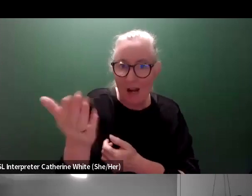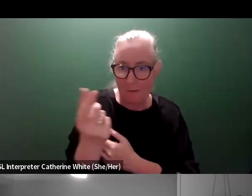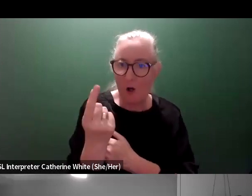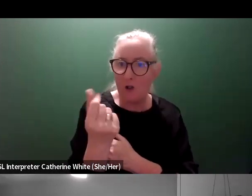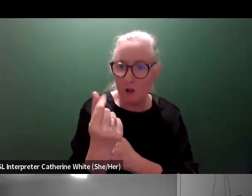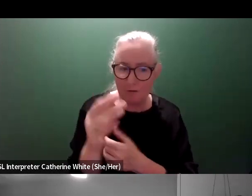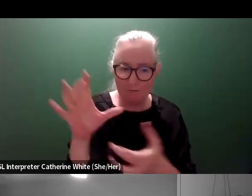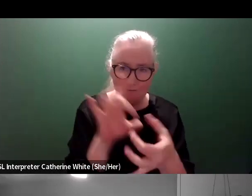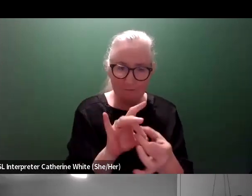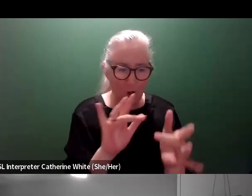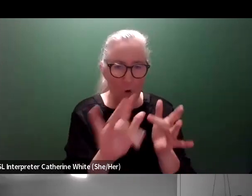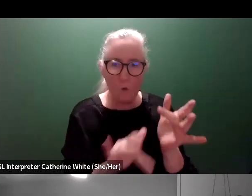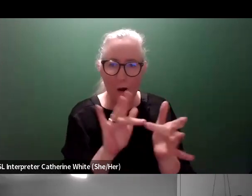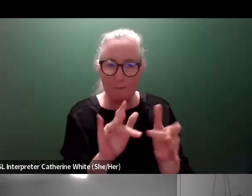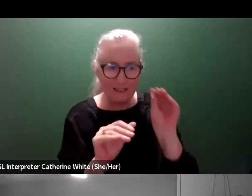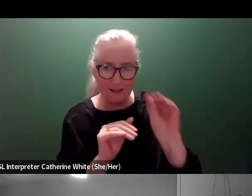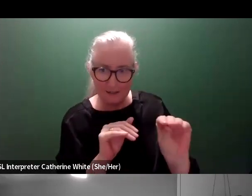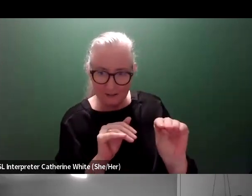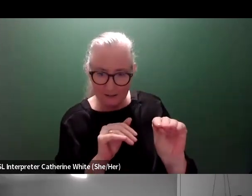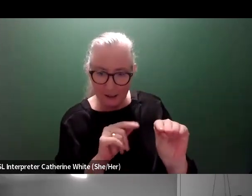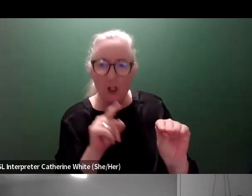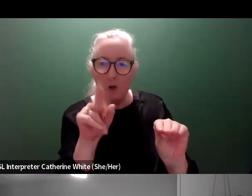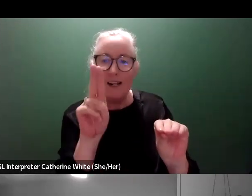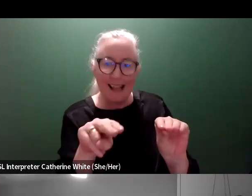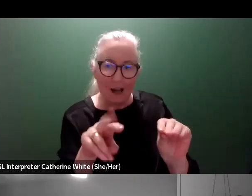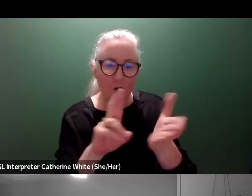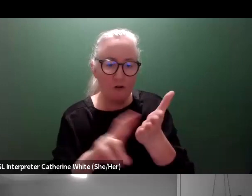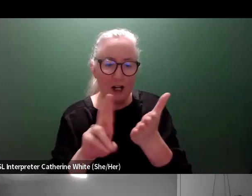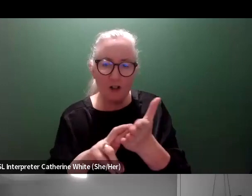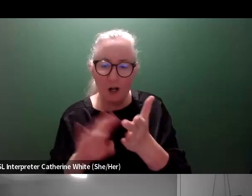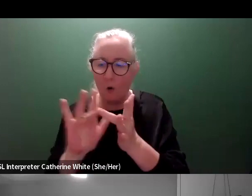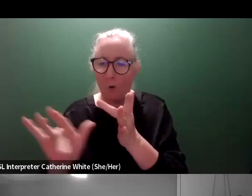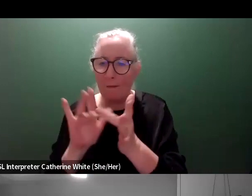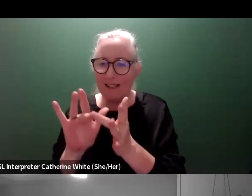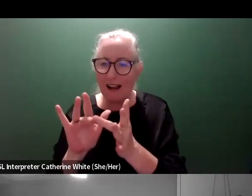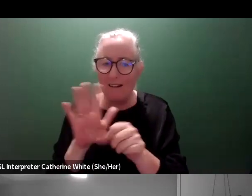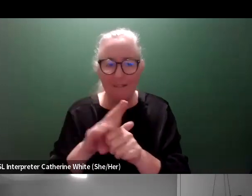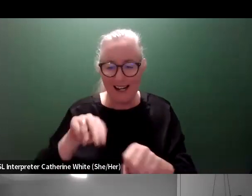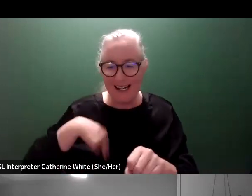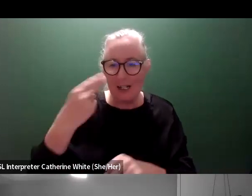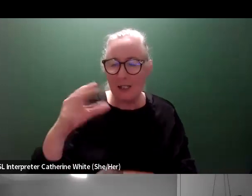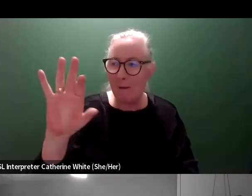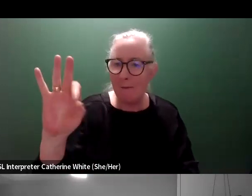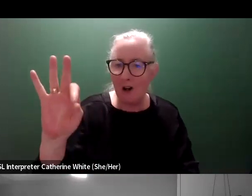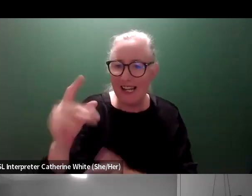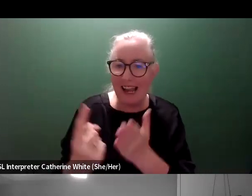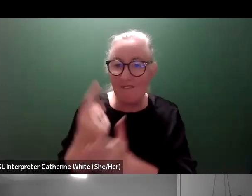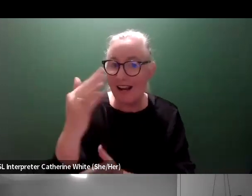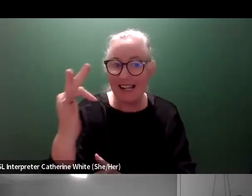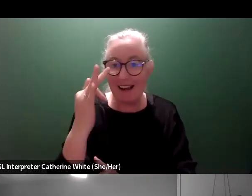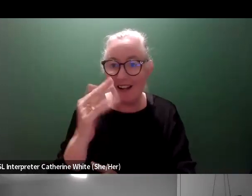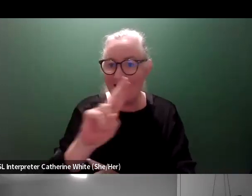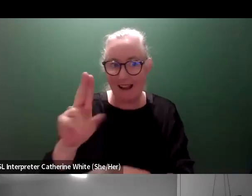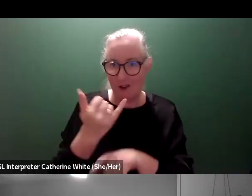our website. And you can also register on our website for next Monday's event if you haven't done so